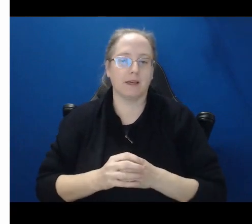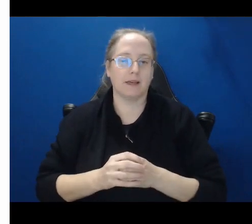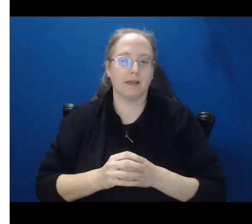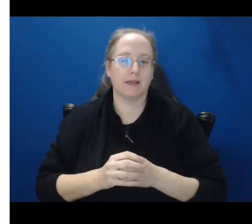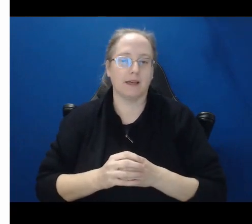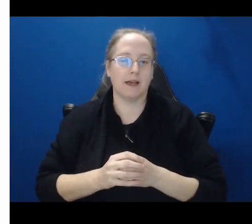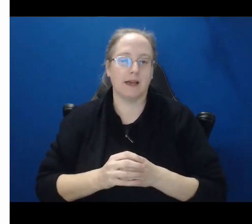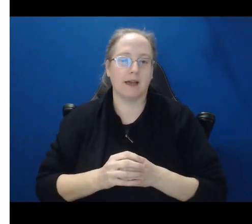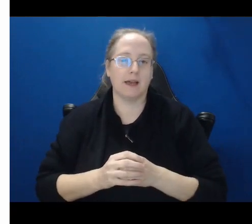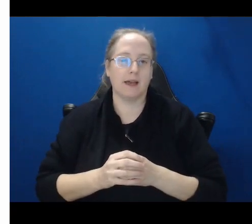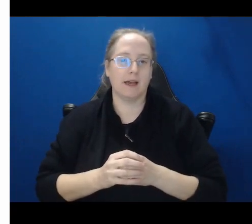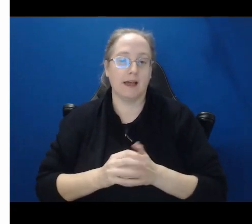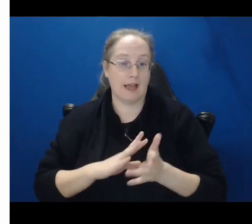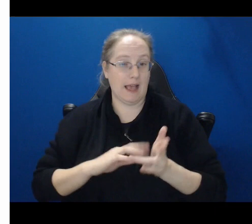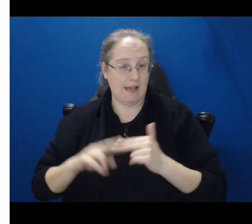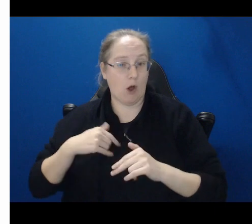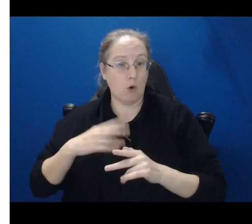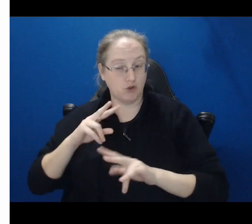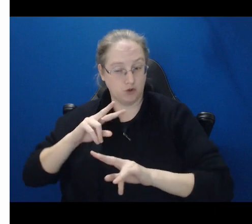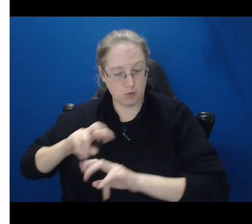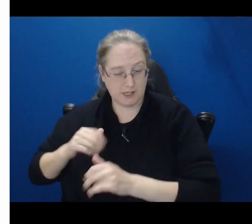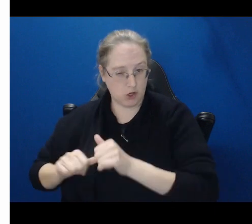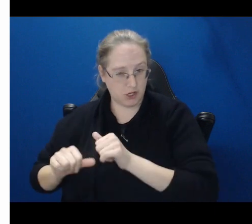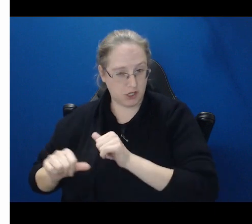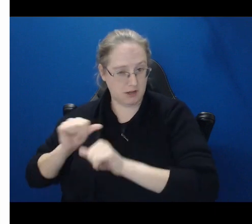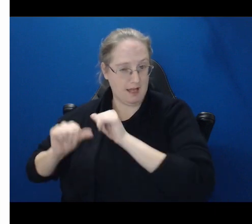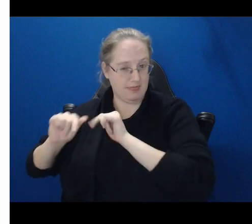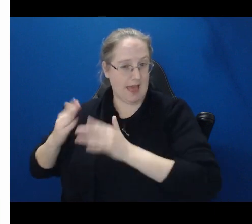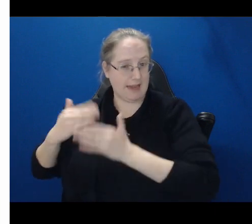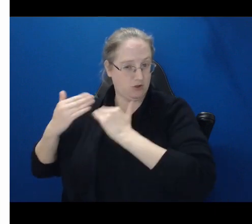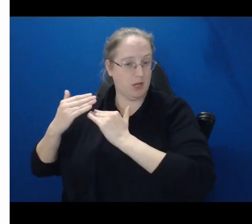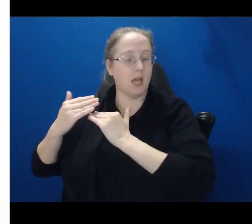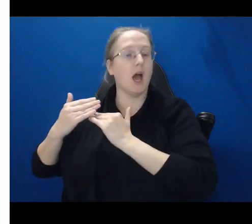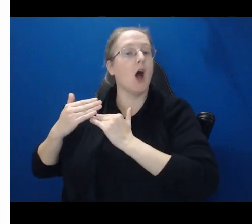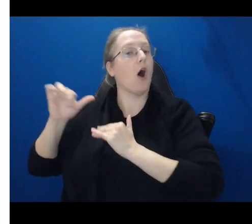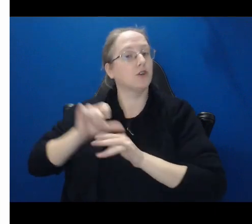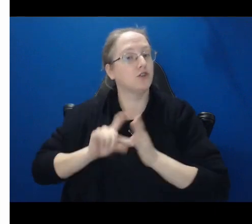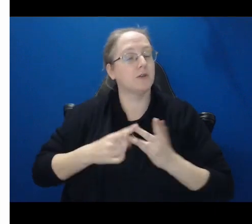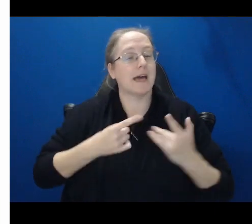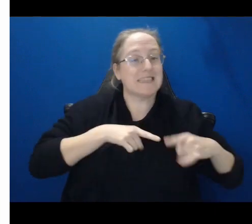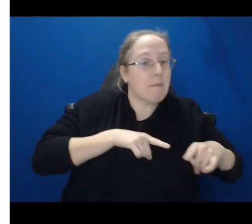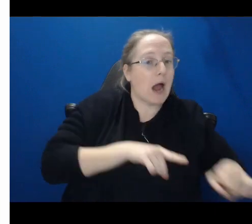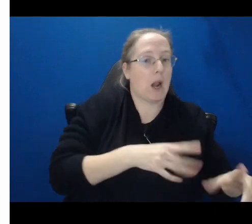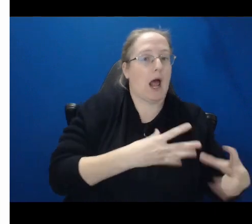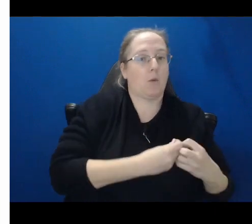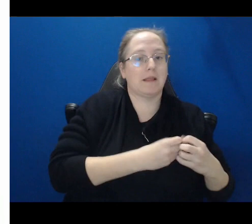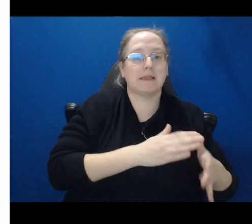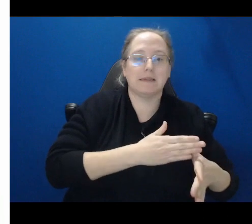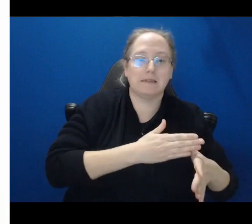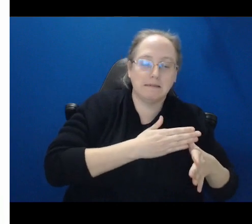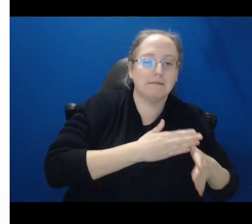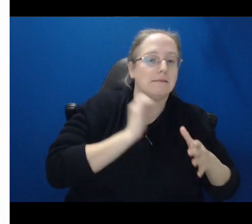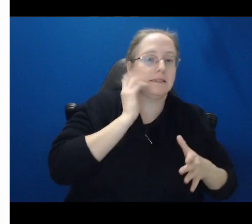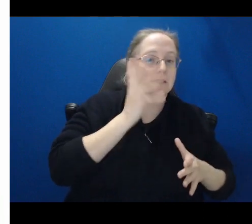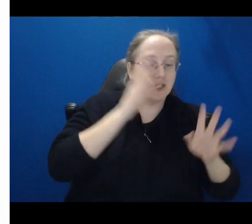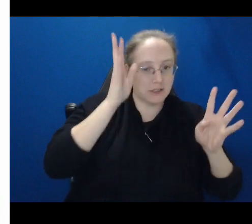undertaken alongside the voices of Indigenous artists who are working, through their own stories